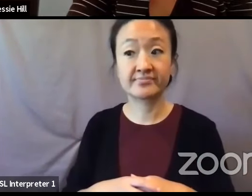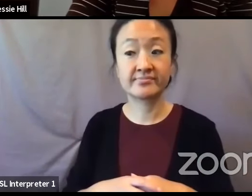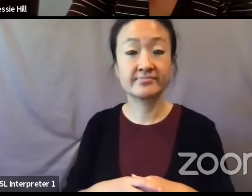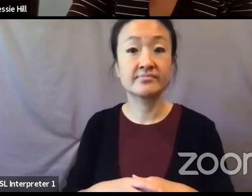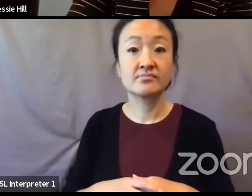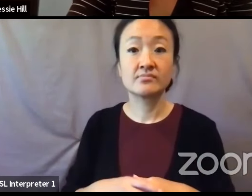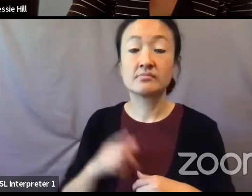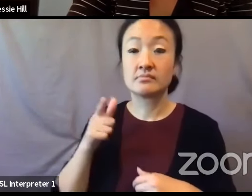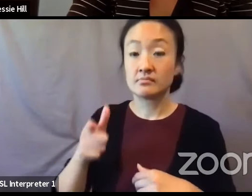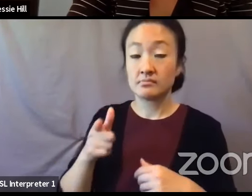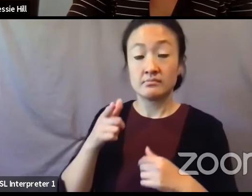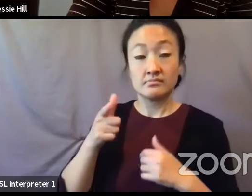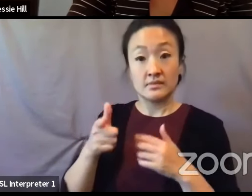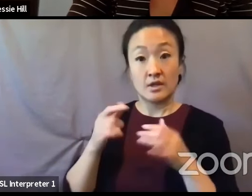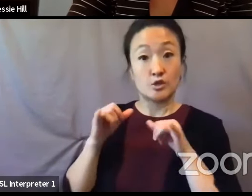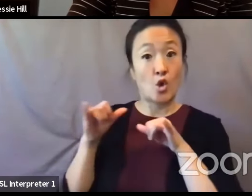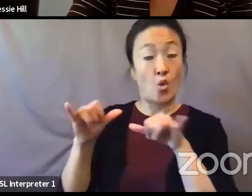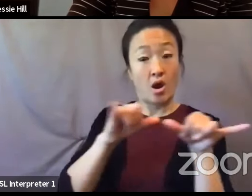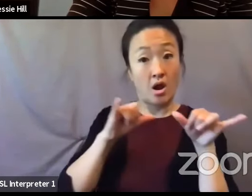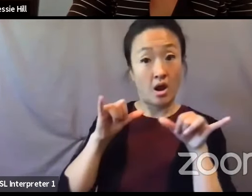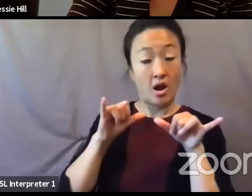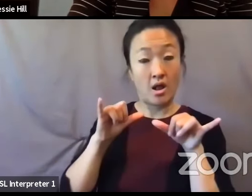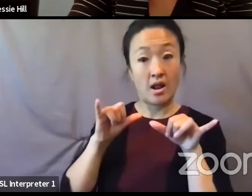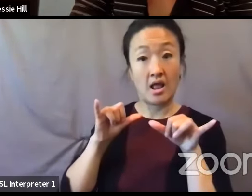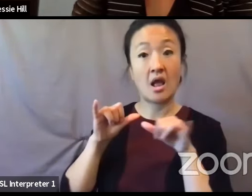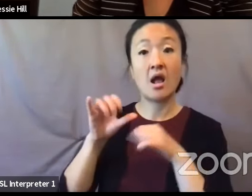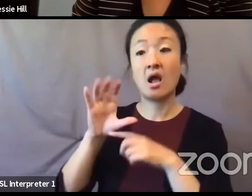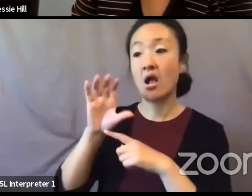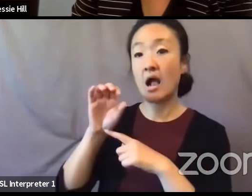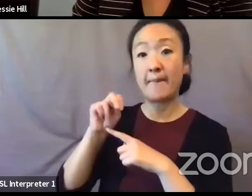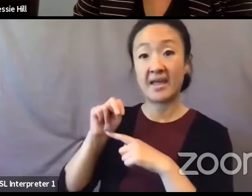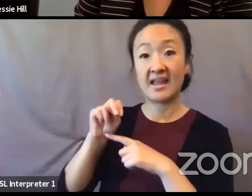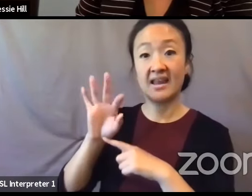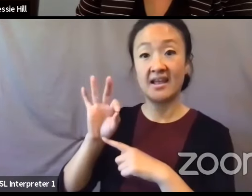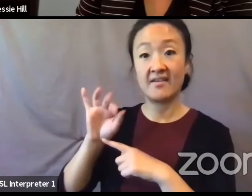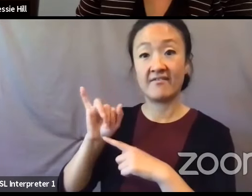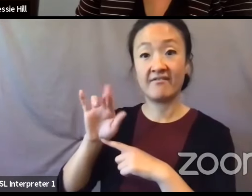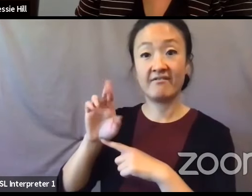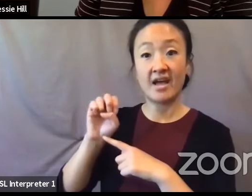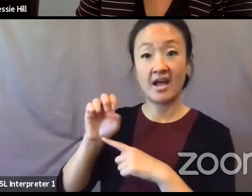to common firearms in common use in the home.